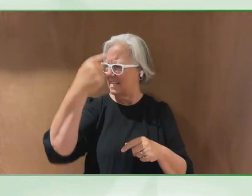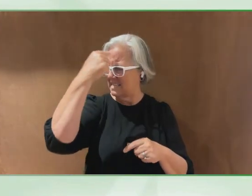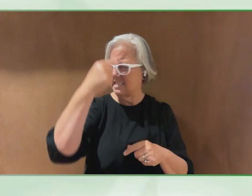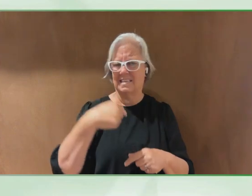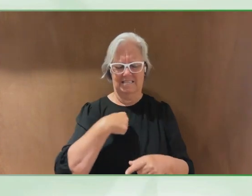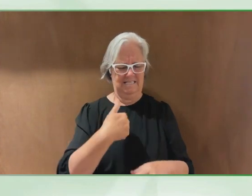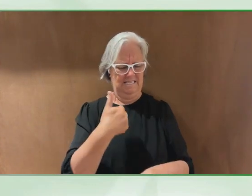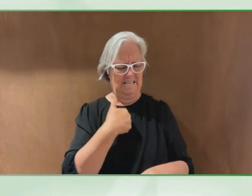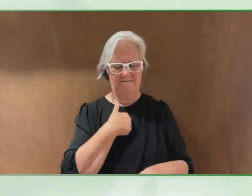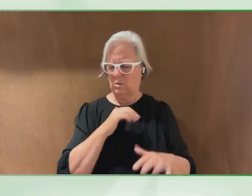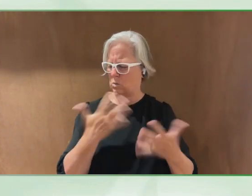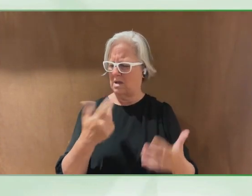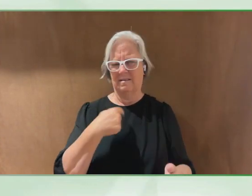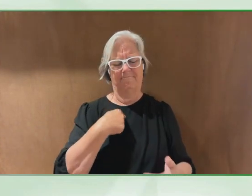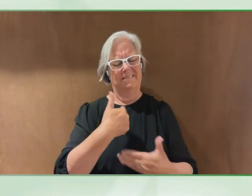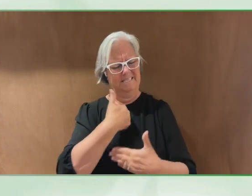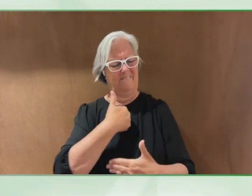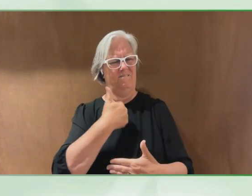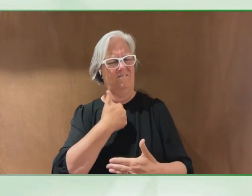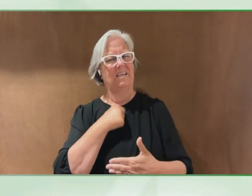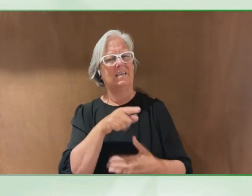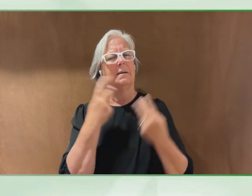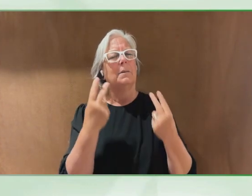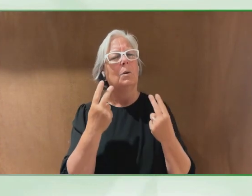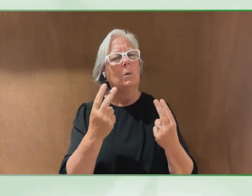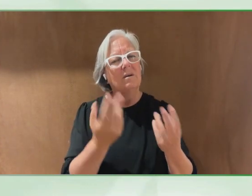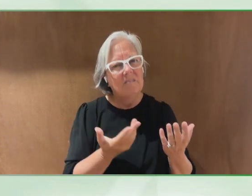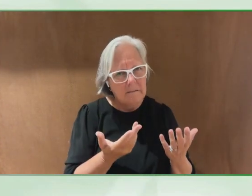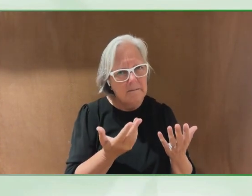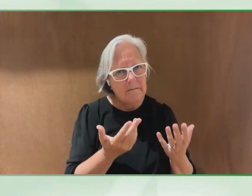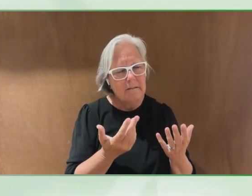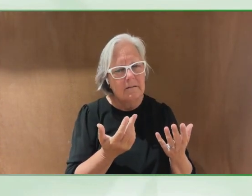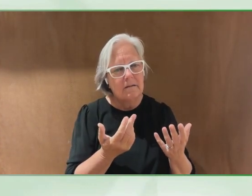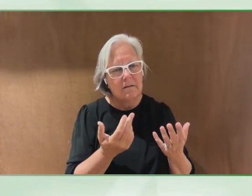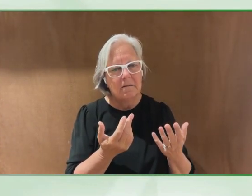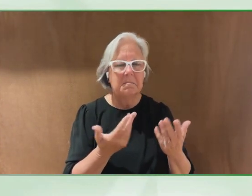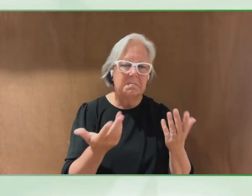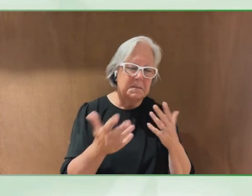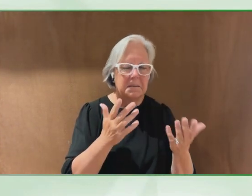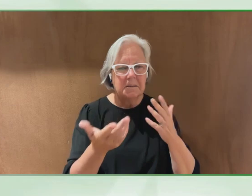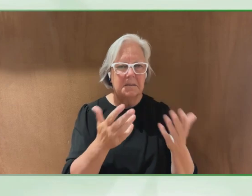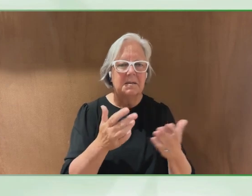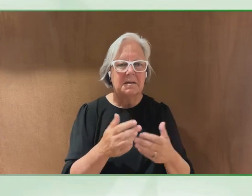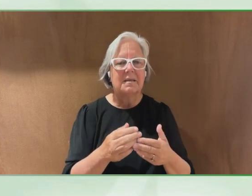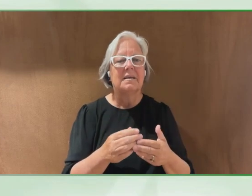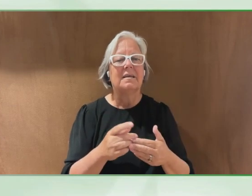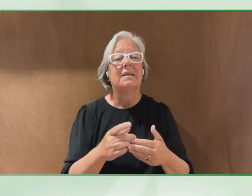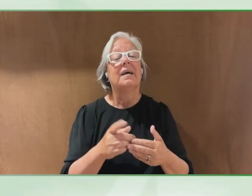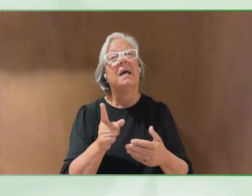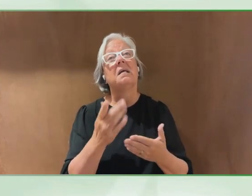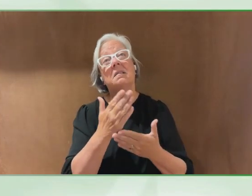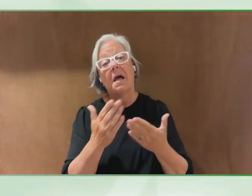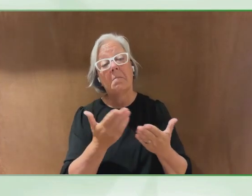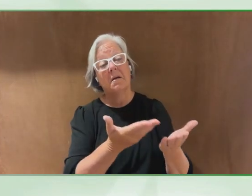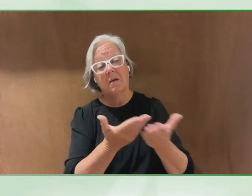enough, that sometimes they were very good at, like, giving me the opportunities, but other times I had to find them